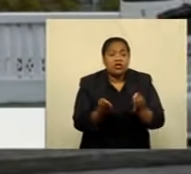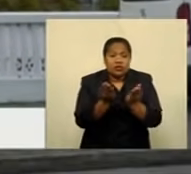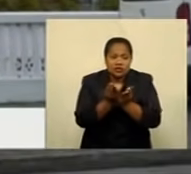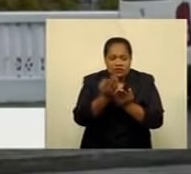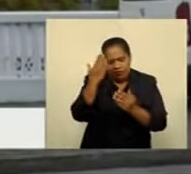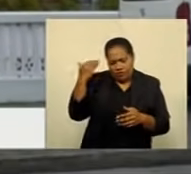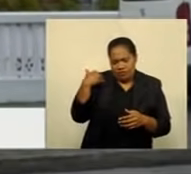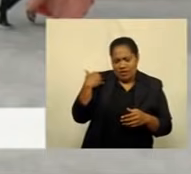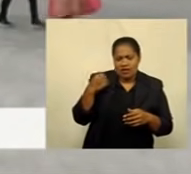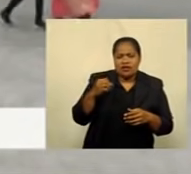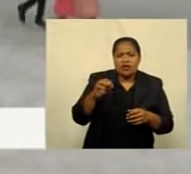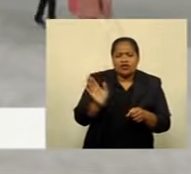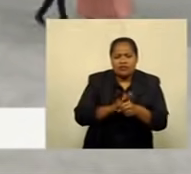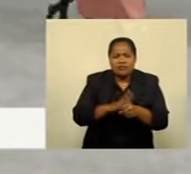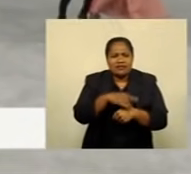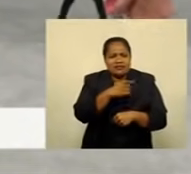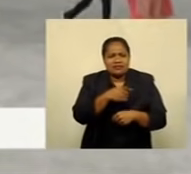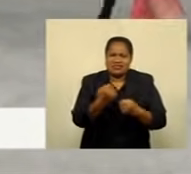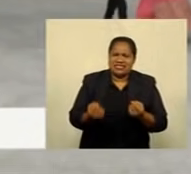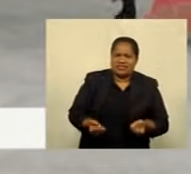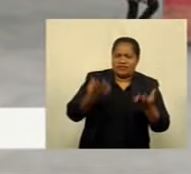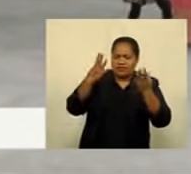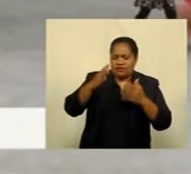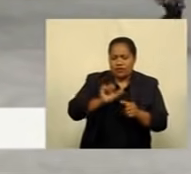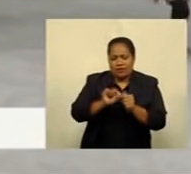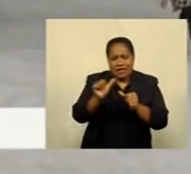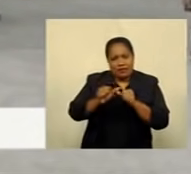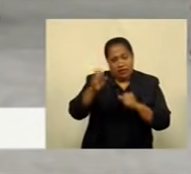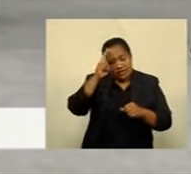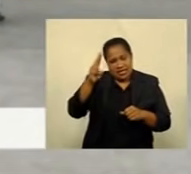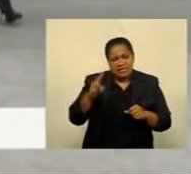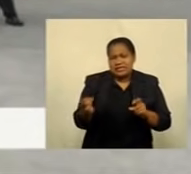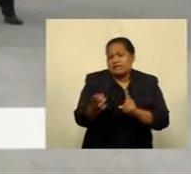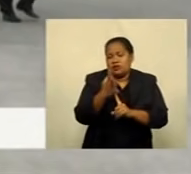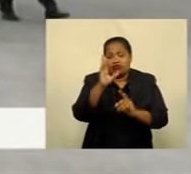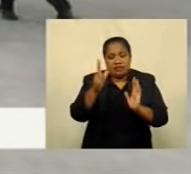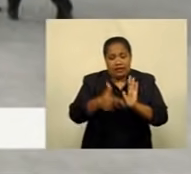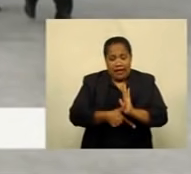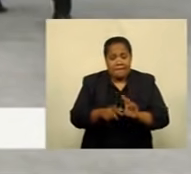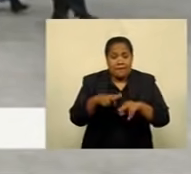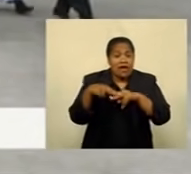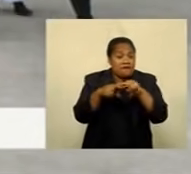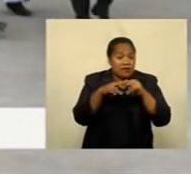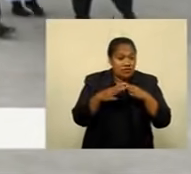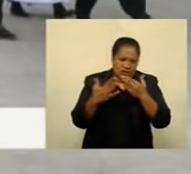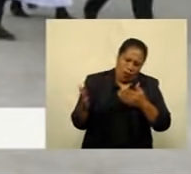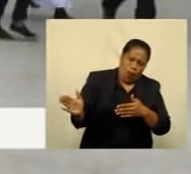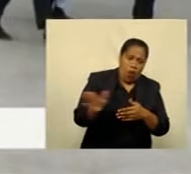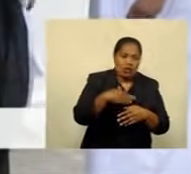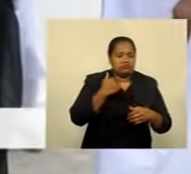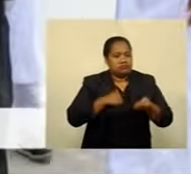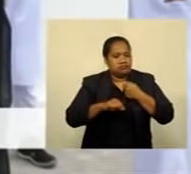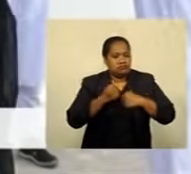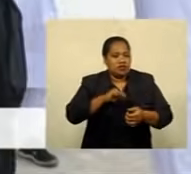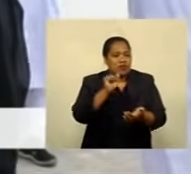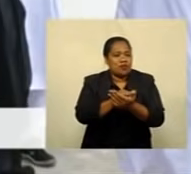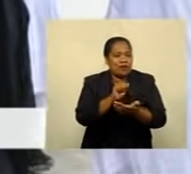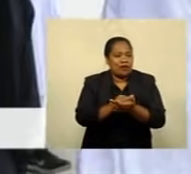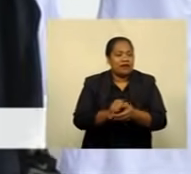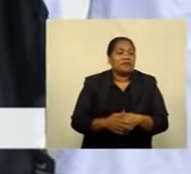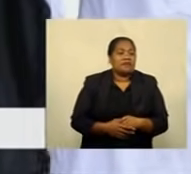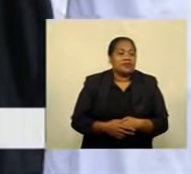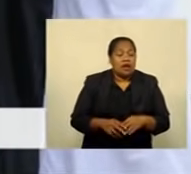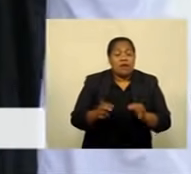necessary sacrifices for the betterment of the nation, especially at a time when all of Fiji is suffering. Prime Minister Voreqe Bainimarama, in